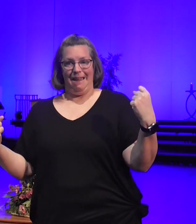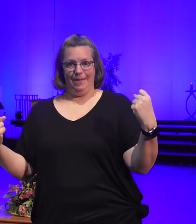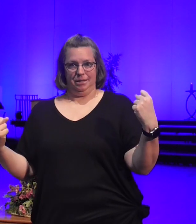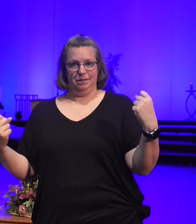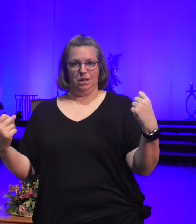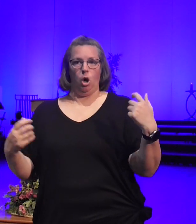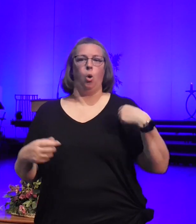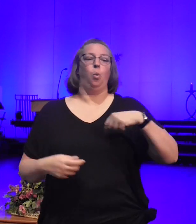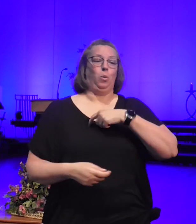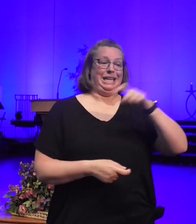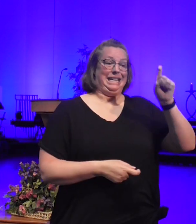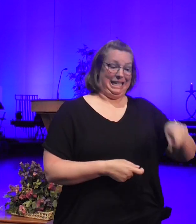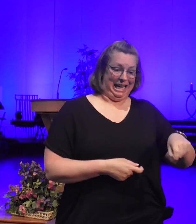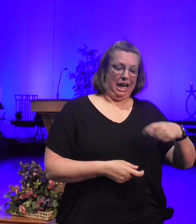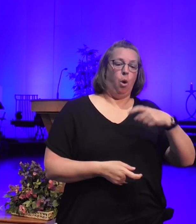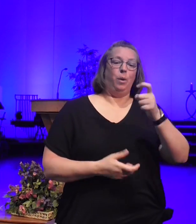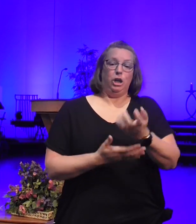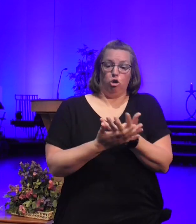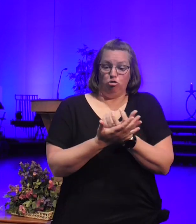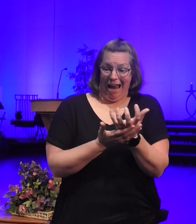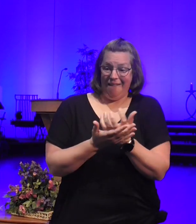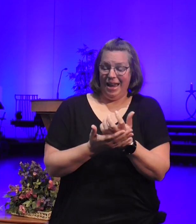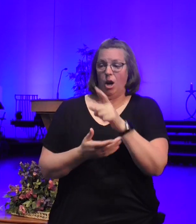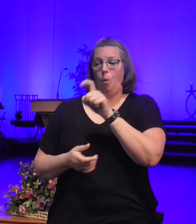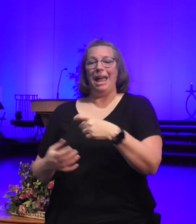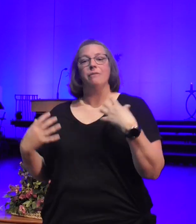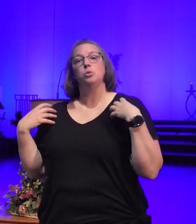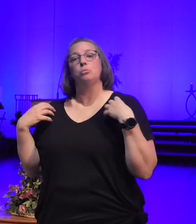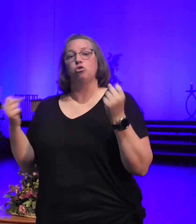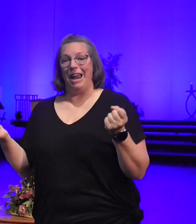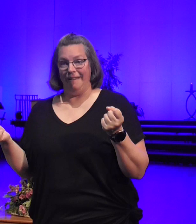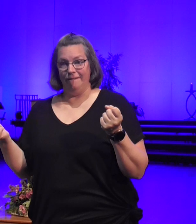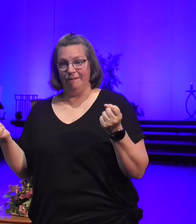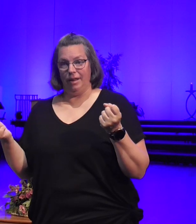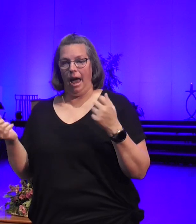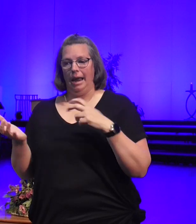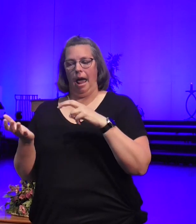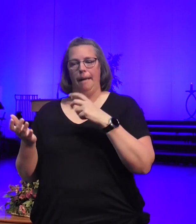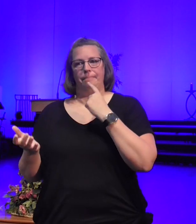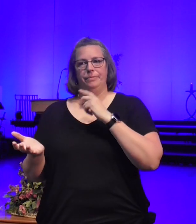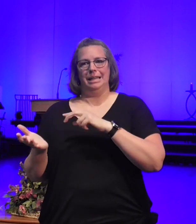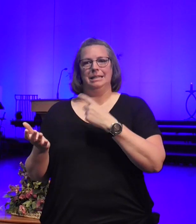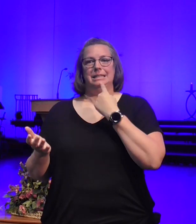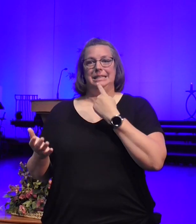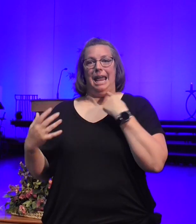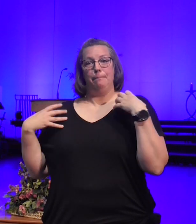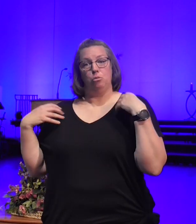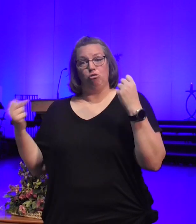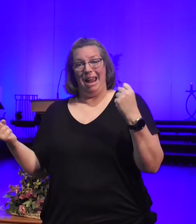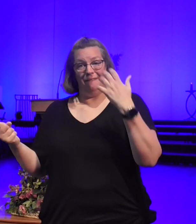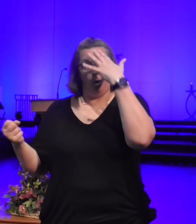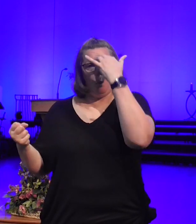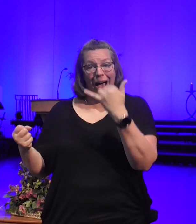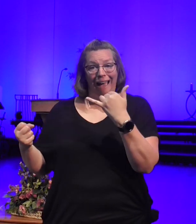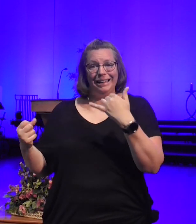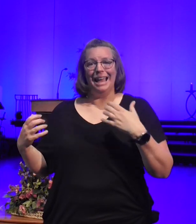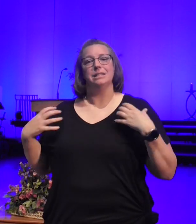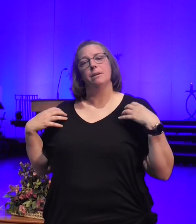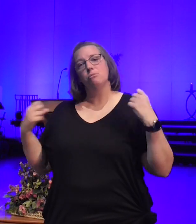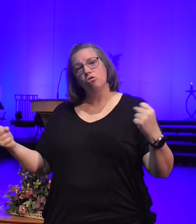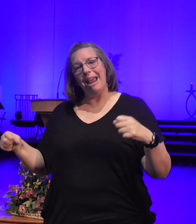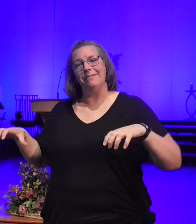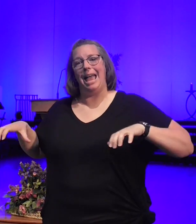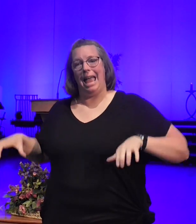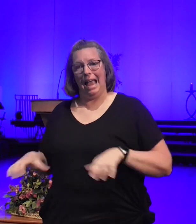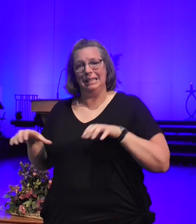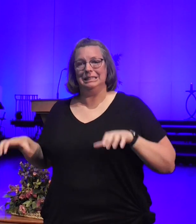it, we crave it, we've got to brave it. And I say brave it because it's a brave, bold act to live as your